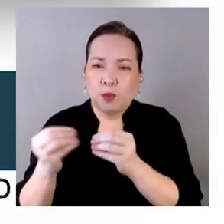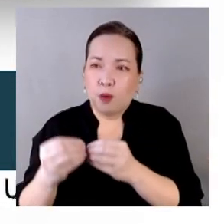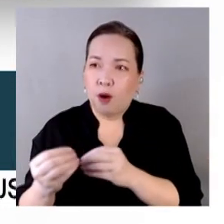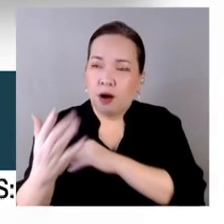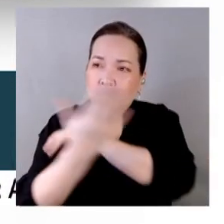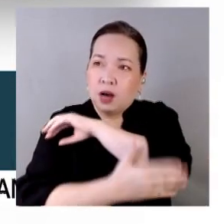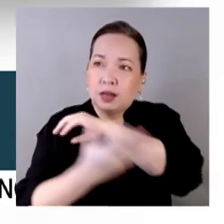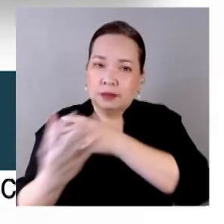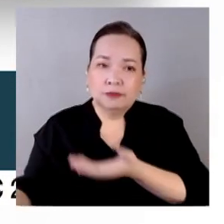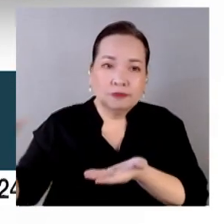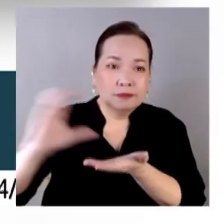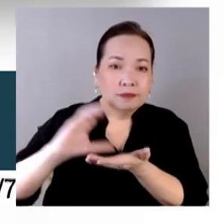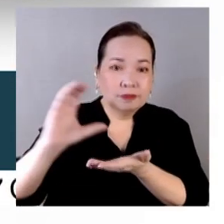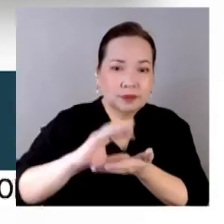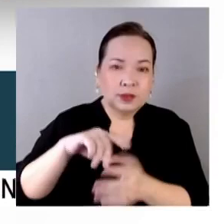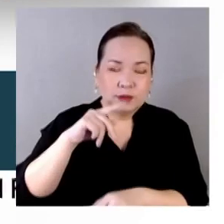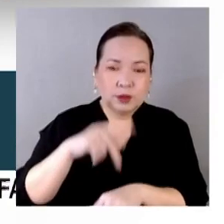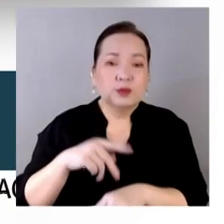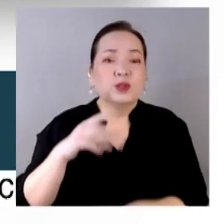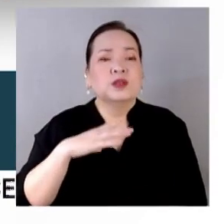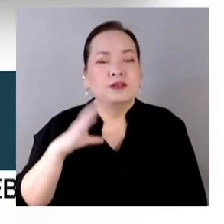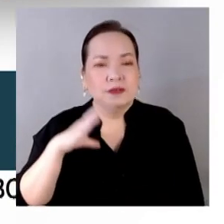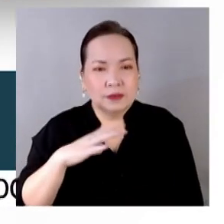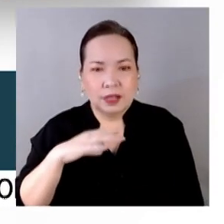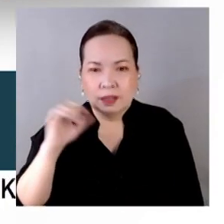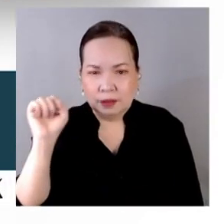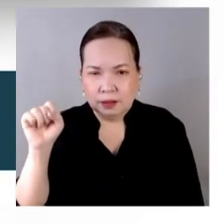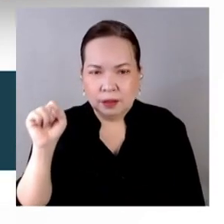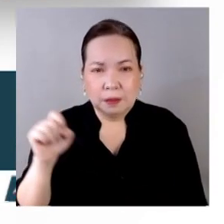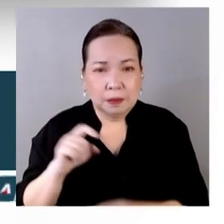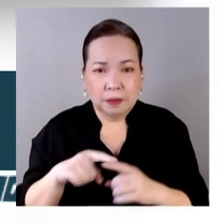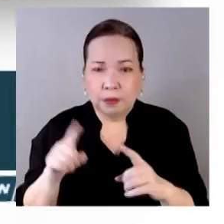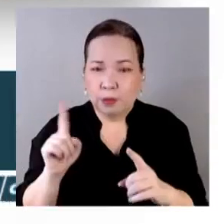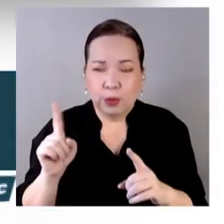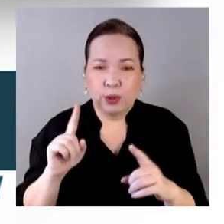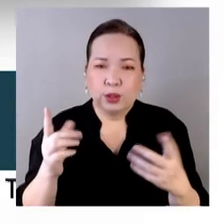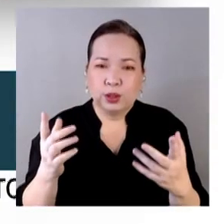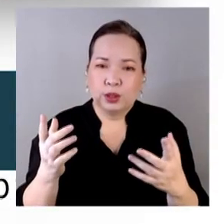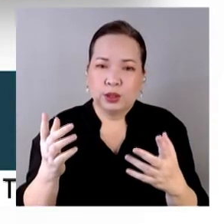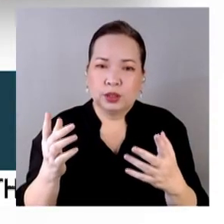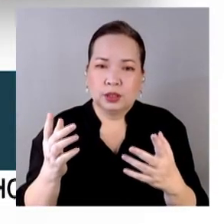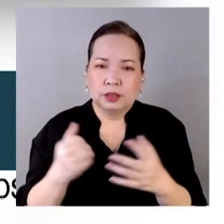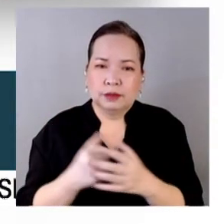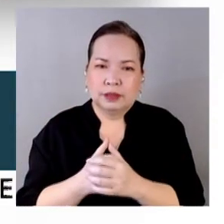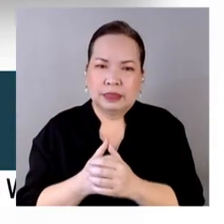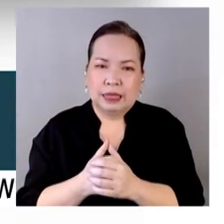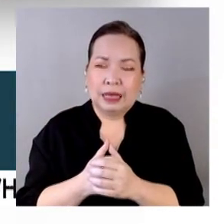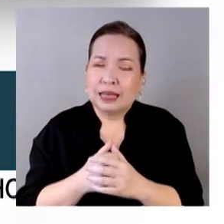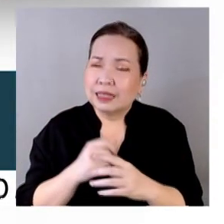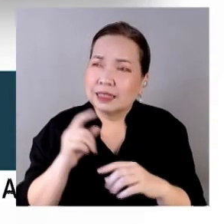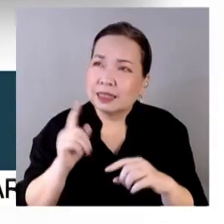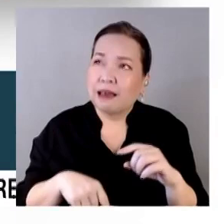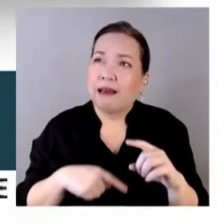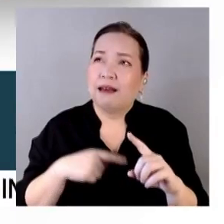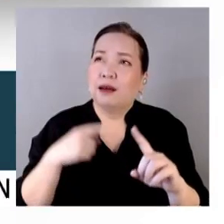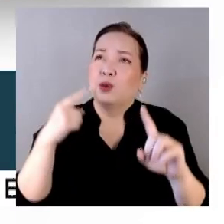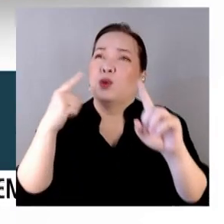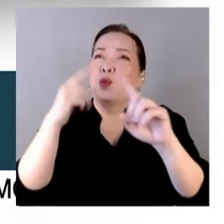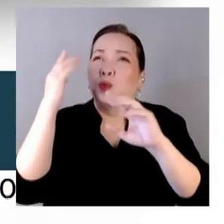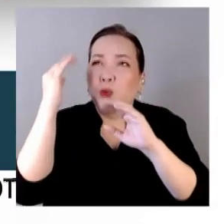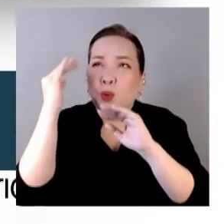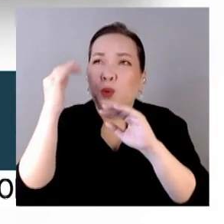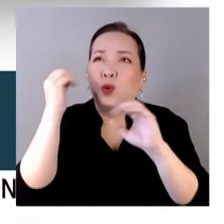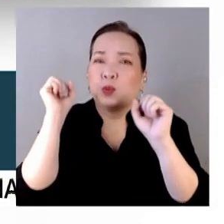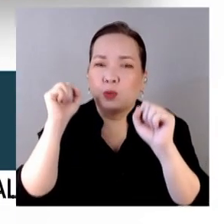Pero, ang kahirapan nito, we cannot pin all our hopes on the prospect that